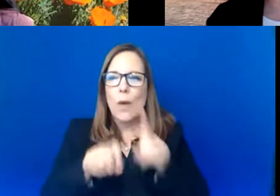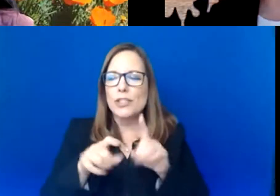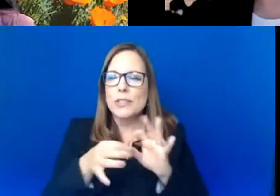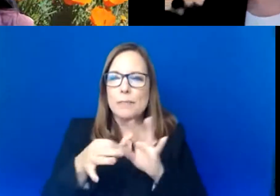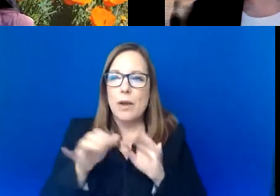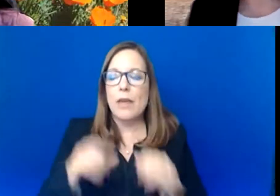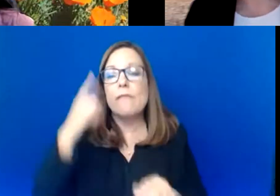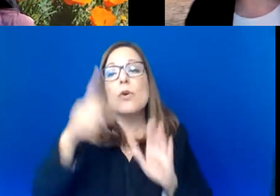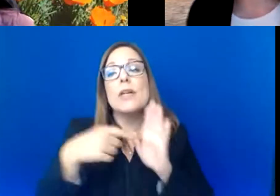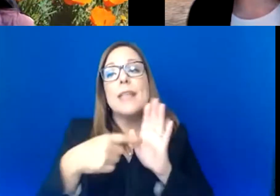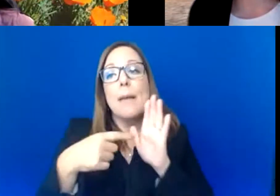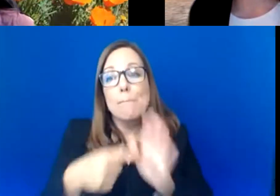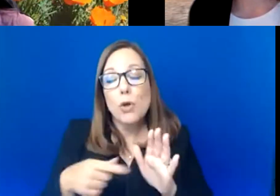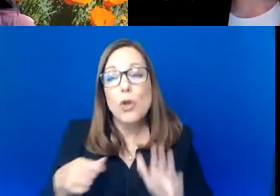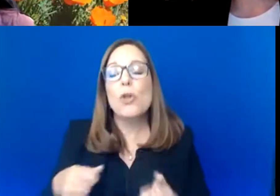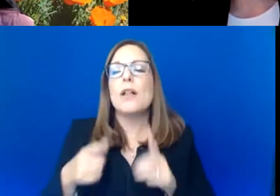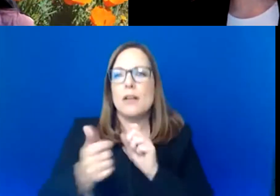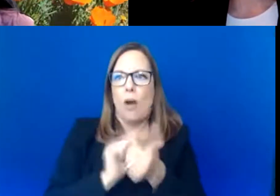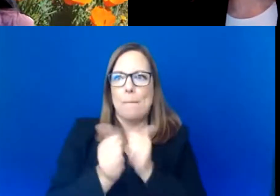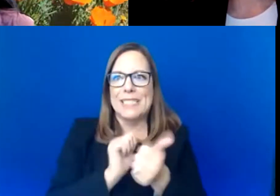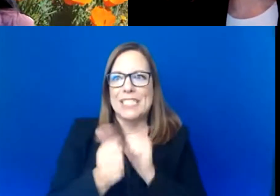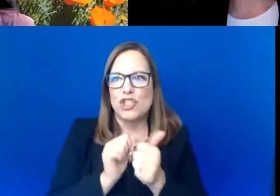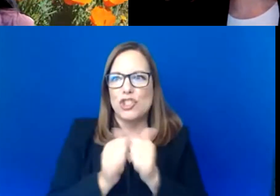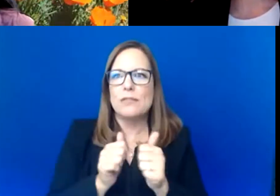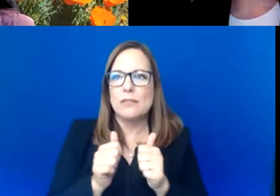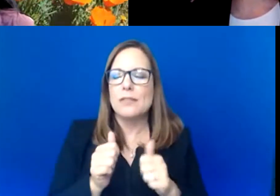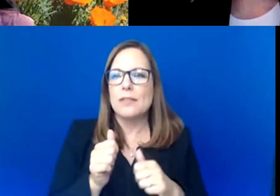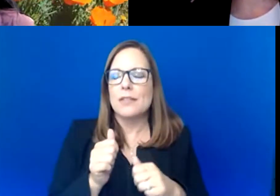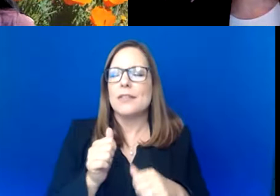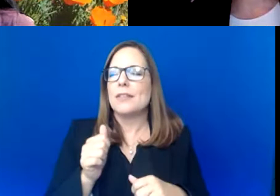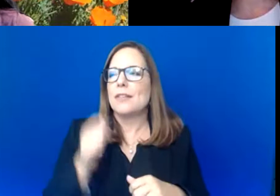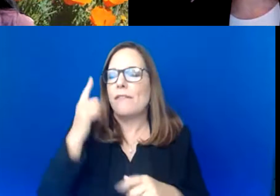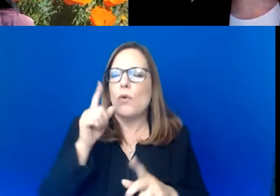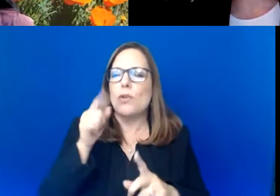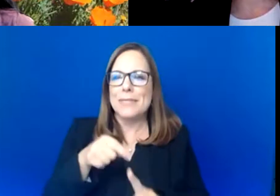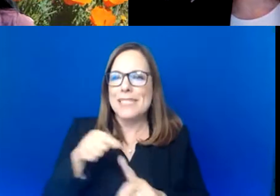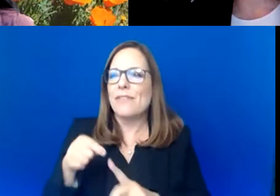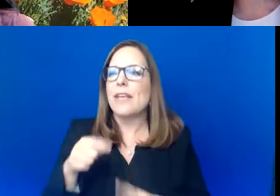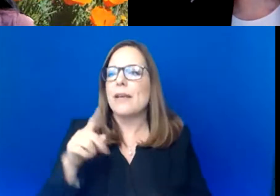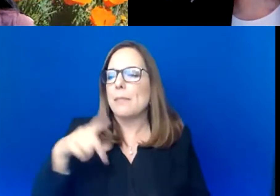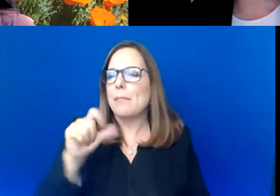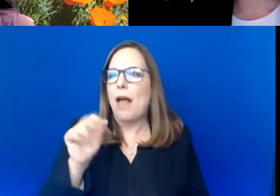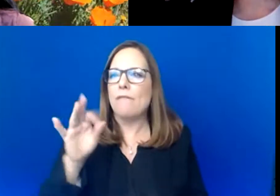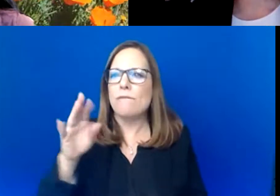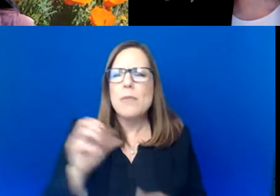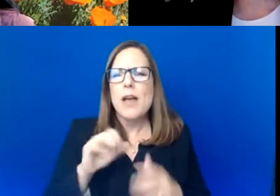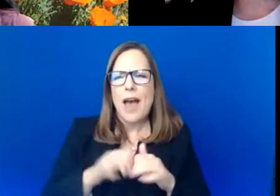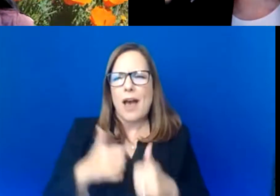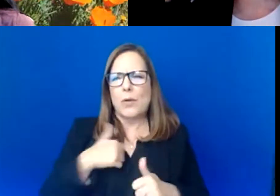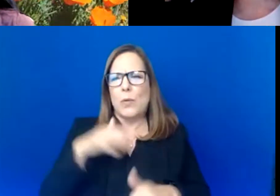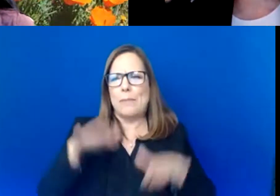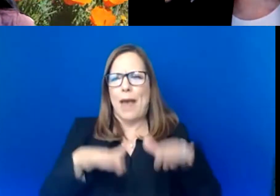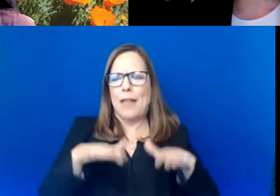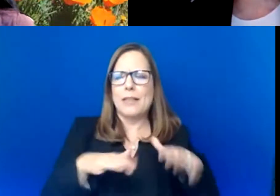of competition for these competing platforms. So how do we find a balance between the platforms